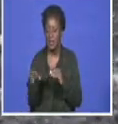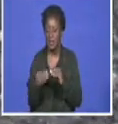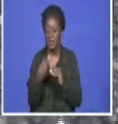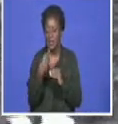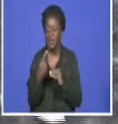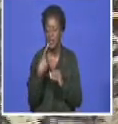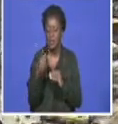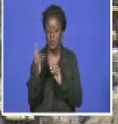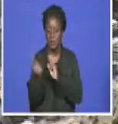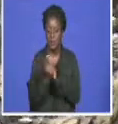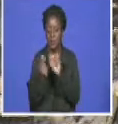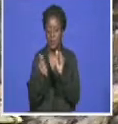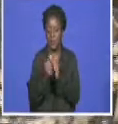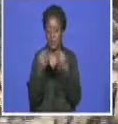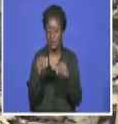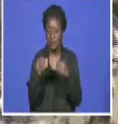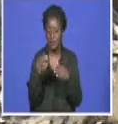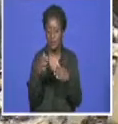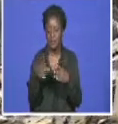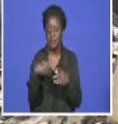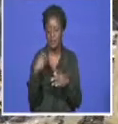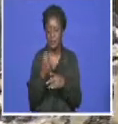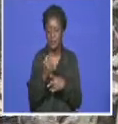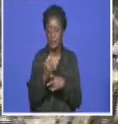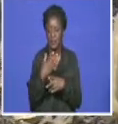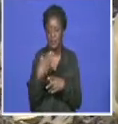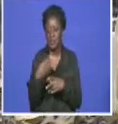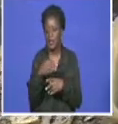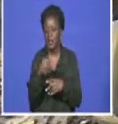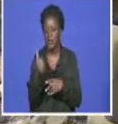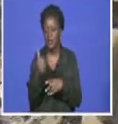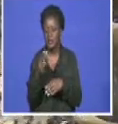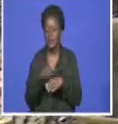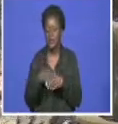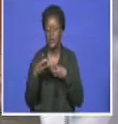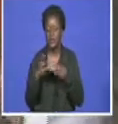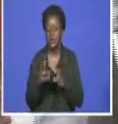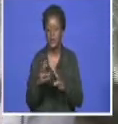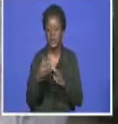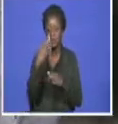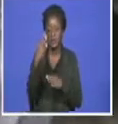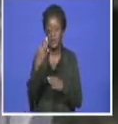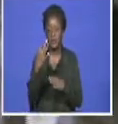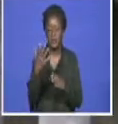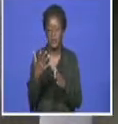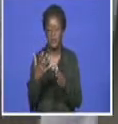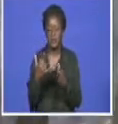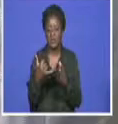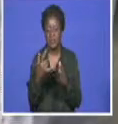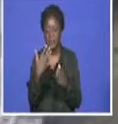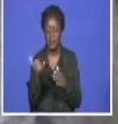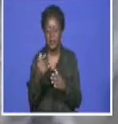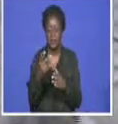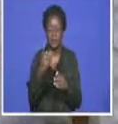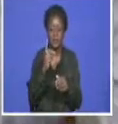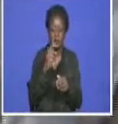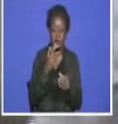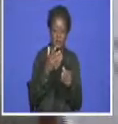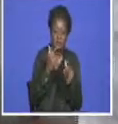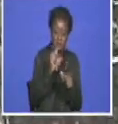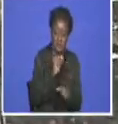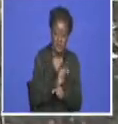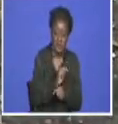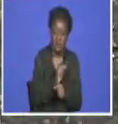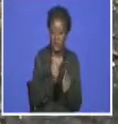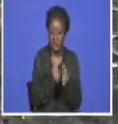affected and some others on the way forward, but is sympathetic with them as they have been dealing with one situation after another.